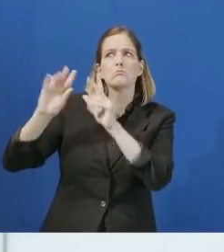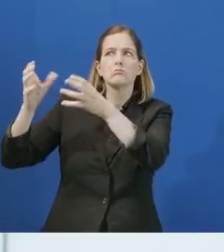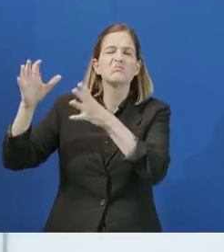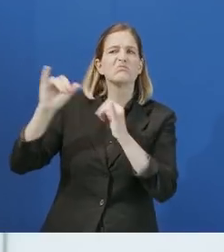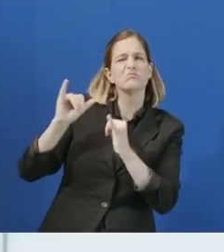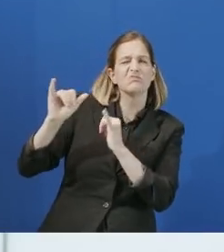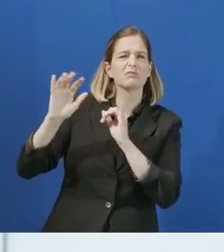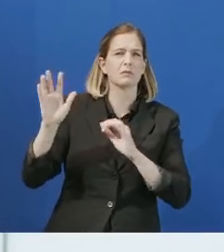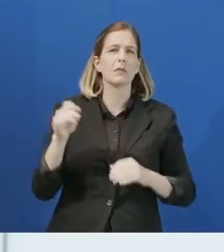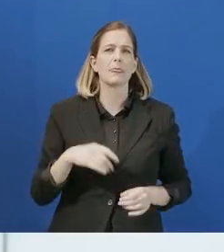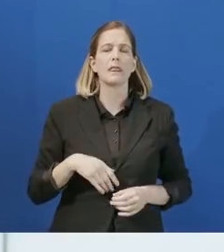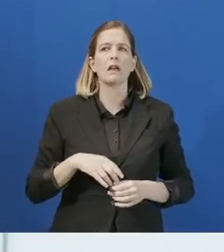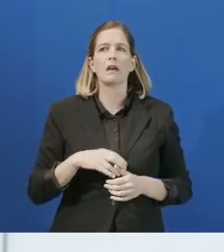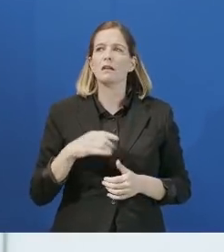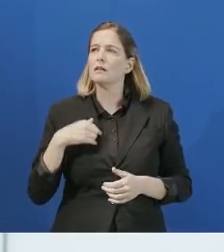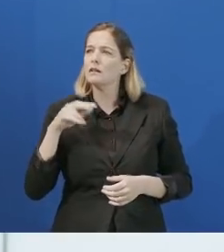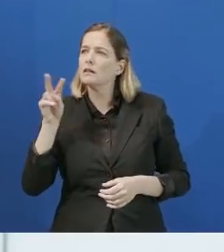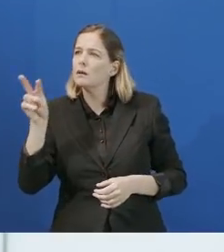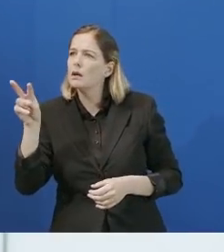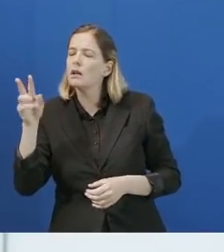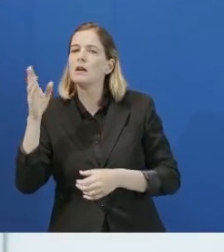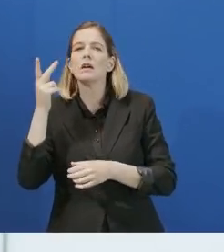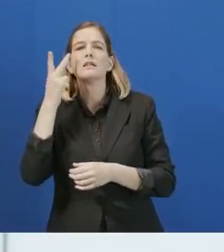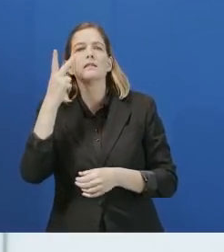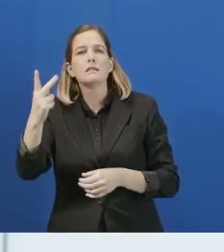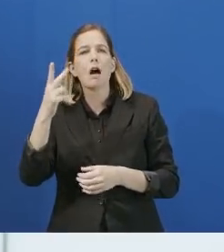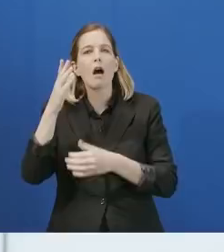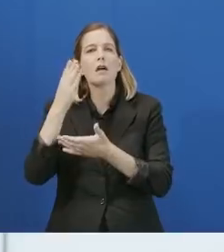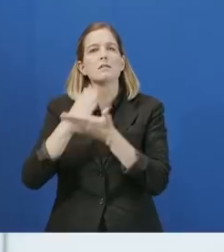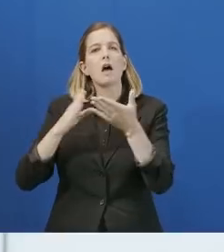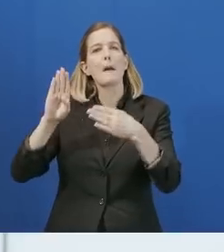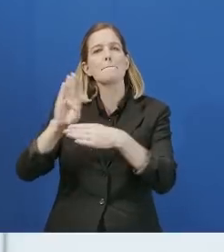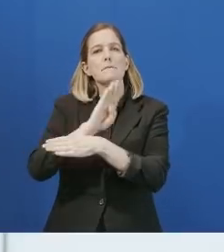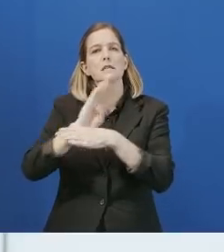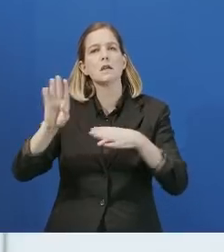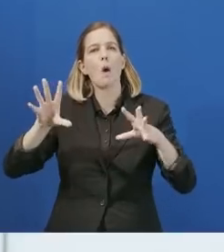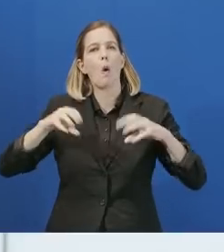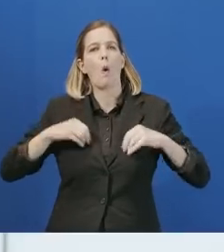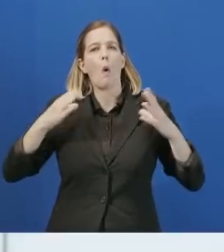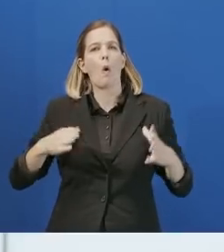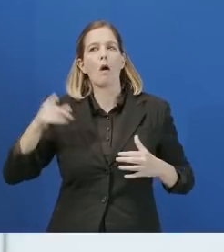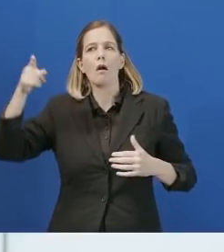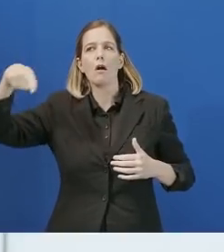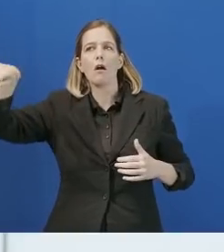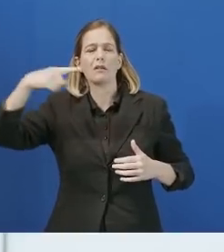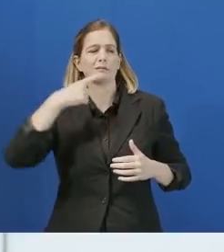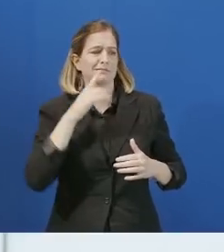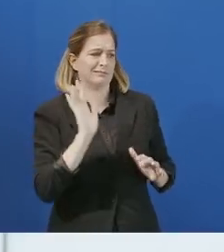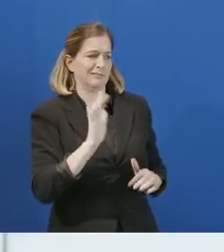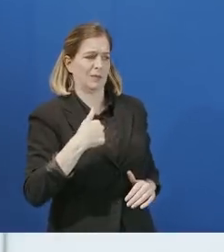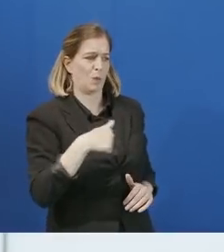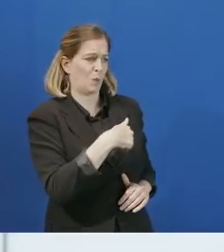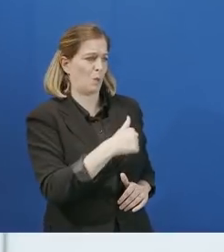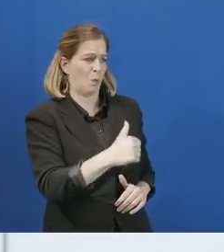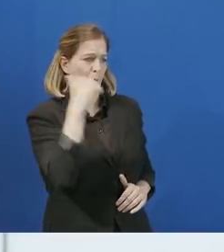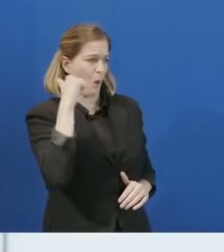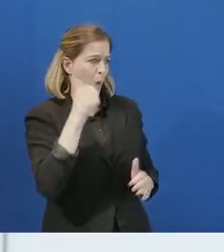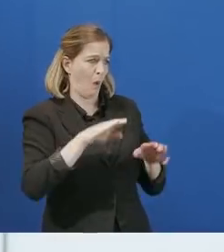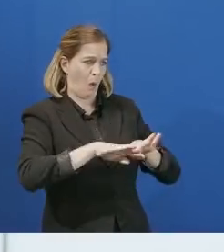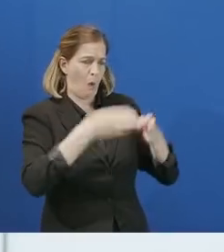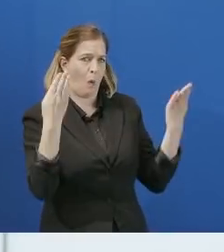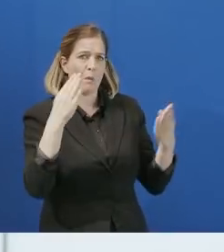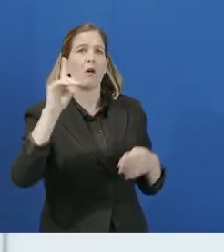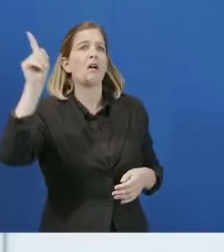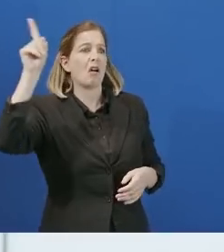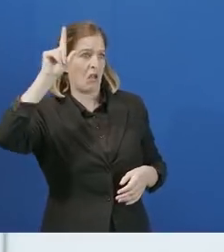industry said, we're not opening. We're not going to participate. Now, many of you were there when I kicked off my campaign